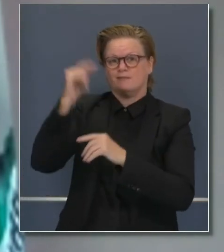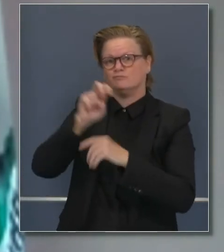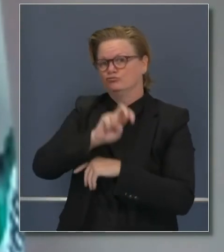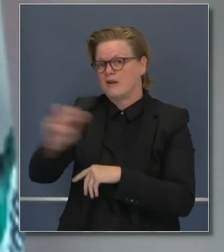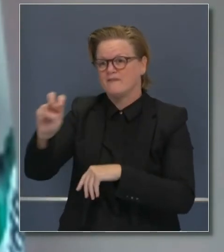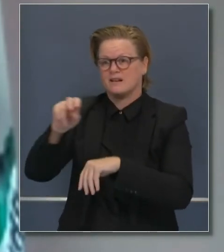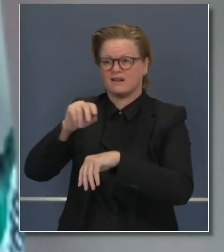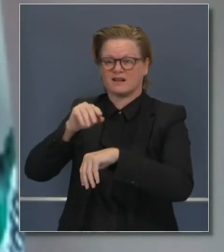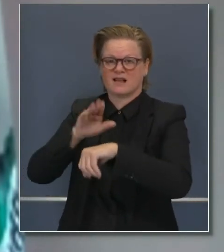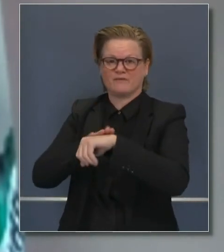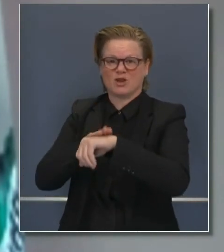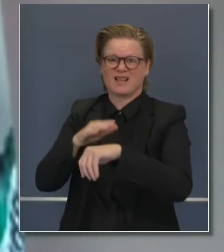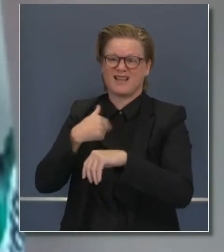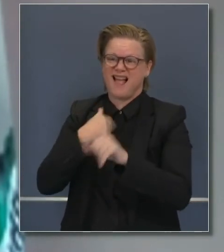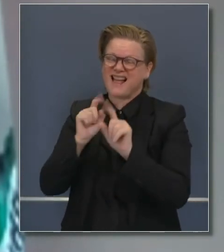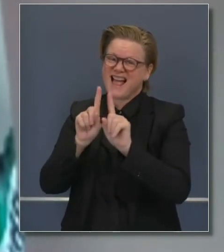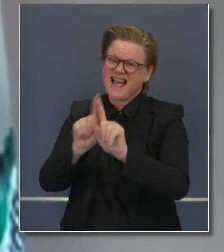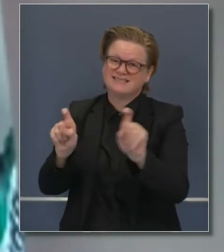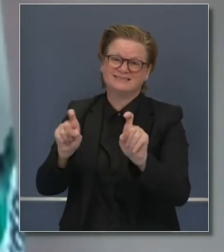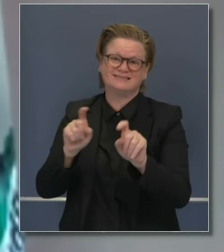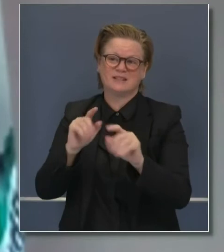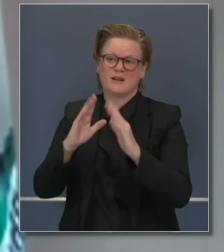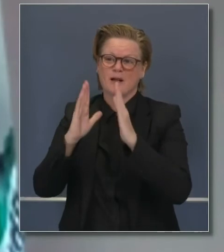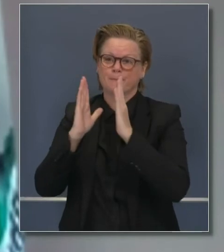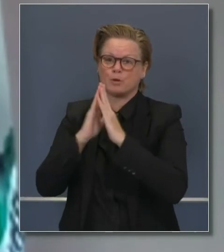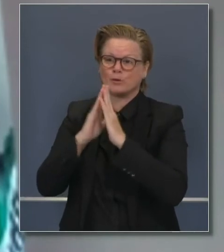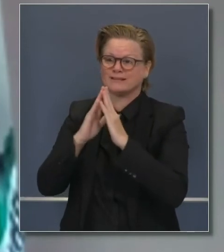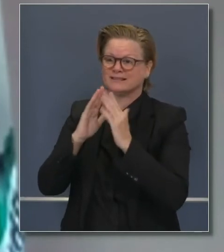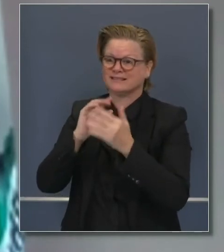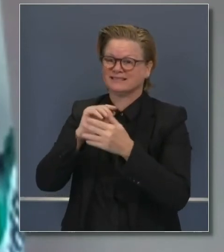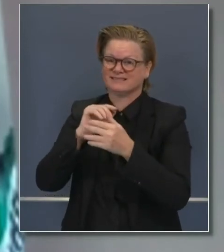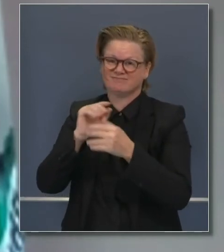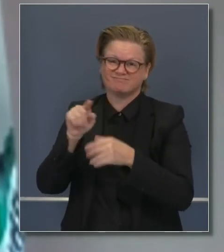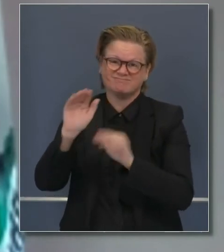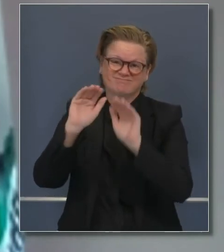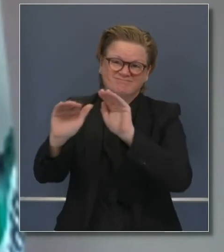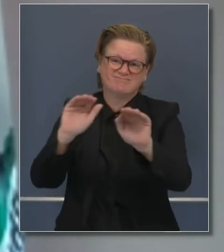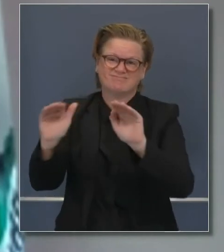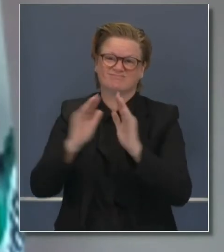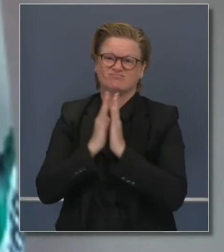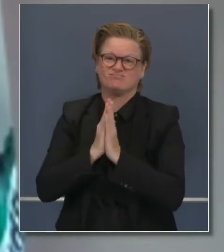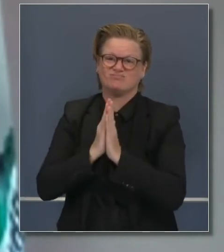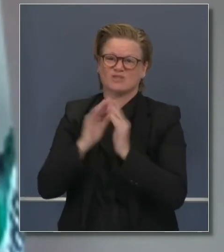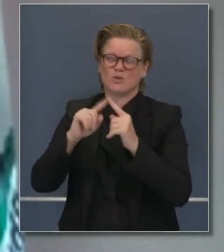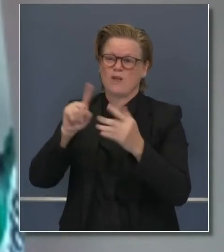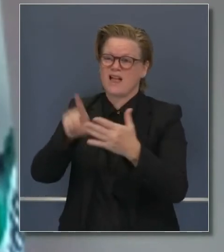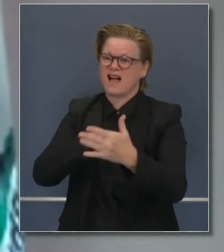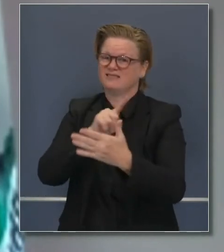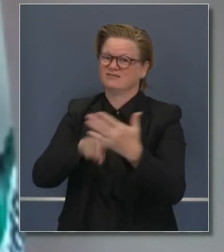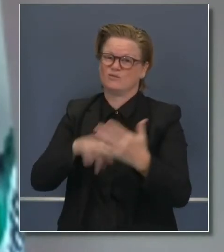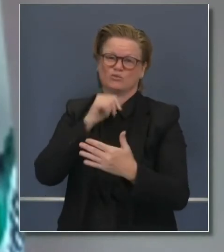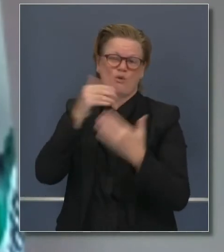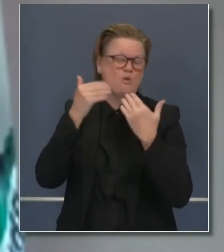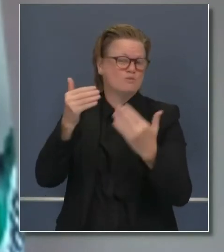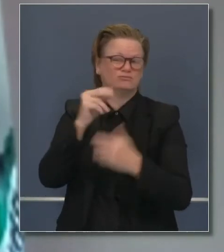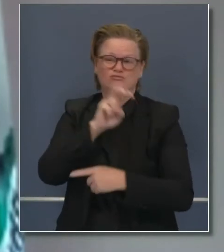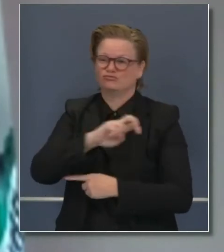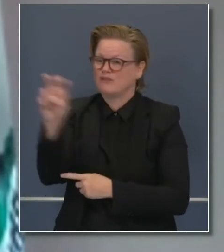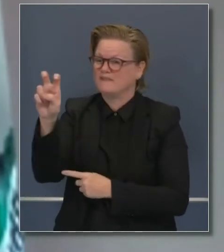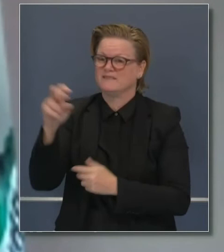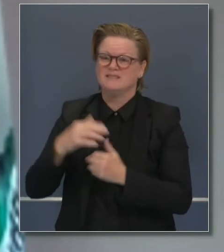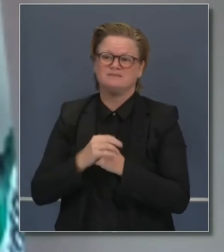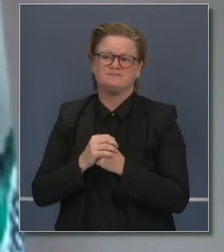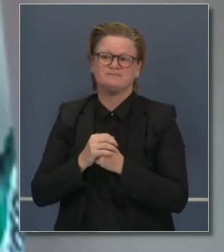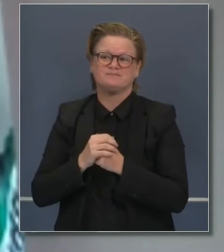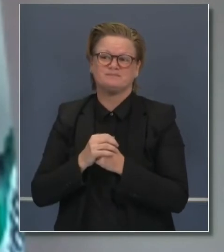to consider canceling their plans and not traveling. We think it made a difference around Thanksgiving. We anticipate that we'll still